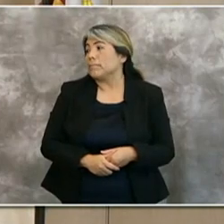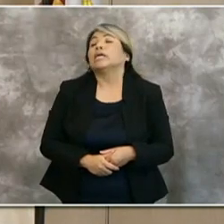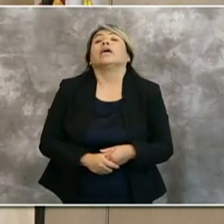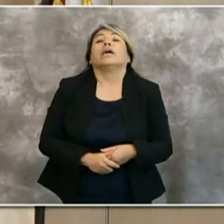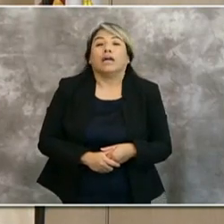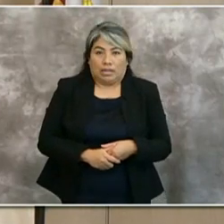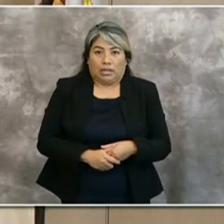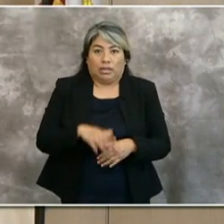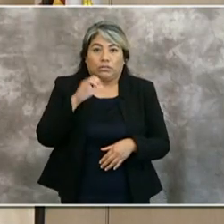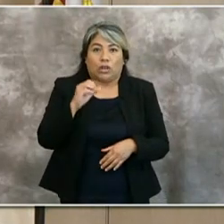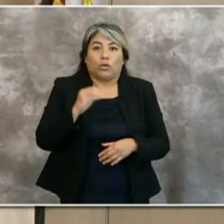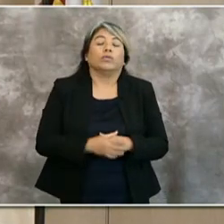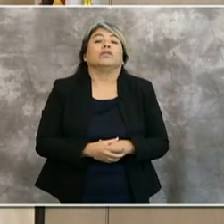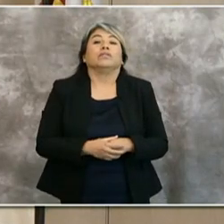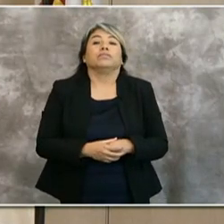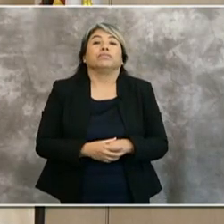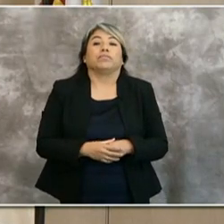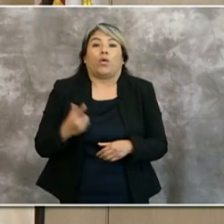So,